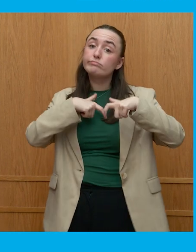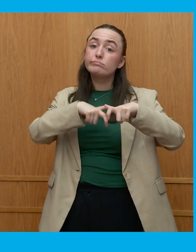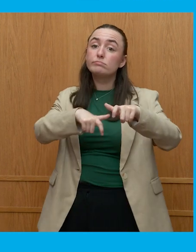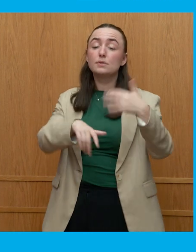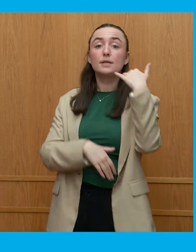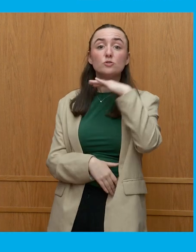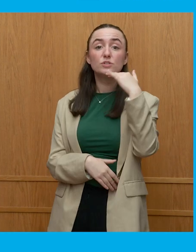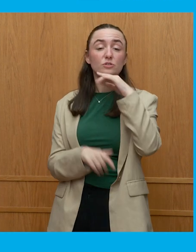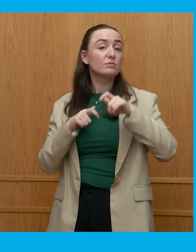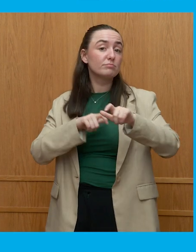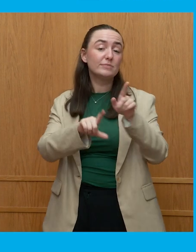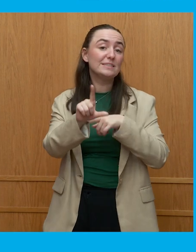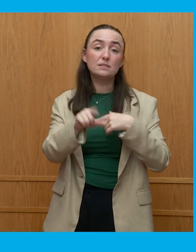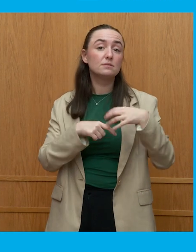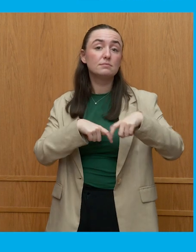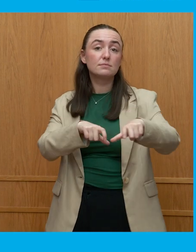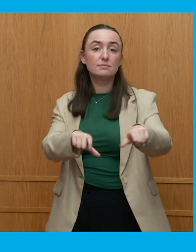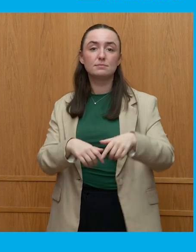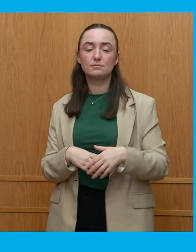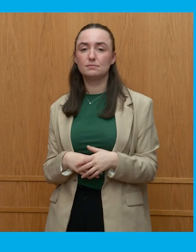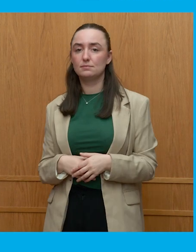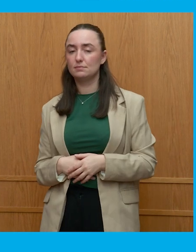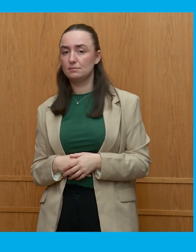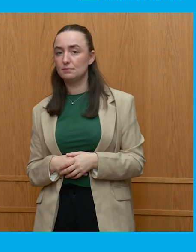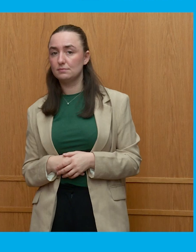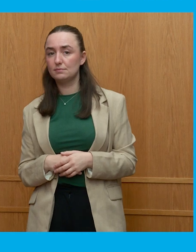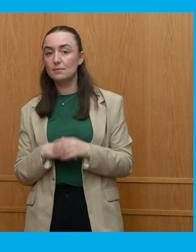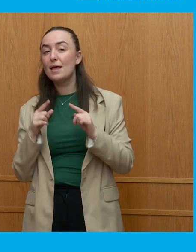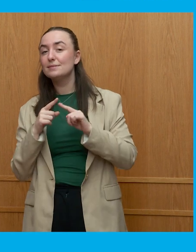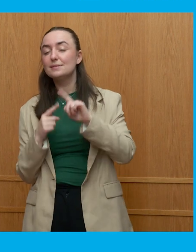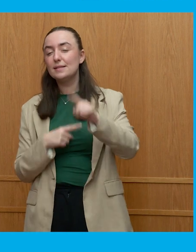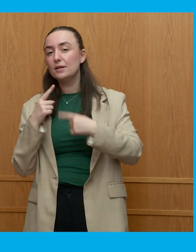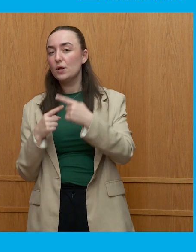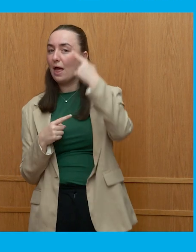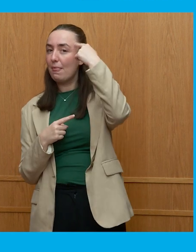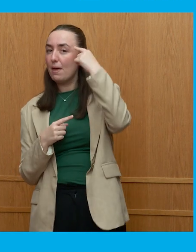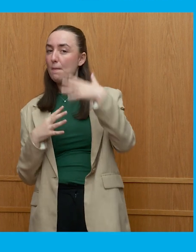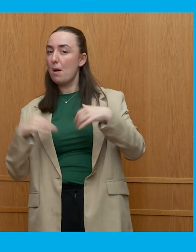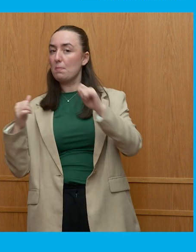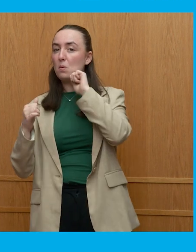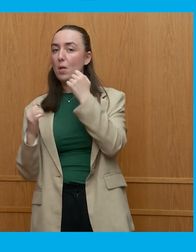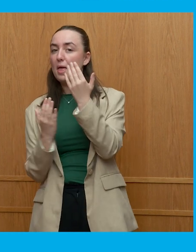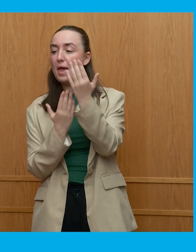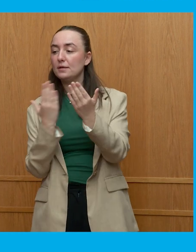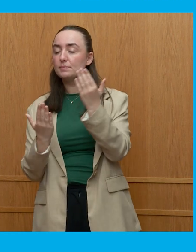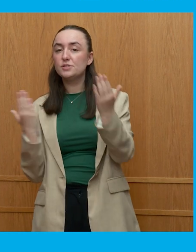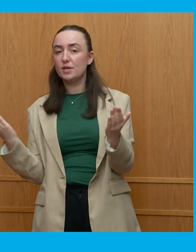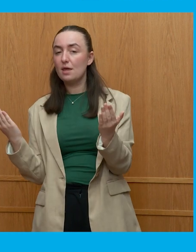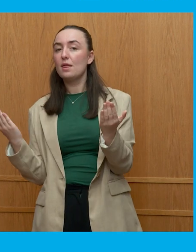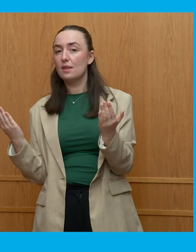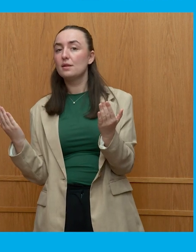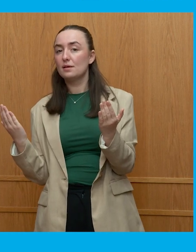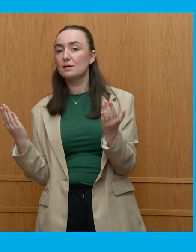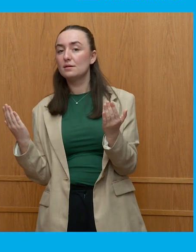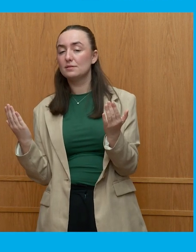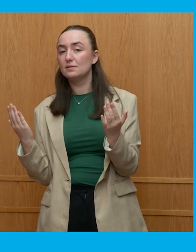But next year, I believe, the Parliament are going to do an exhibition on the building, and then Reek's work, and